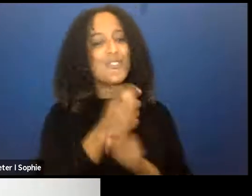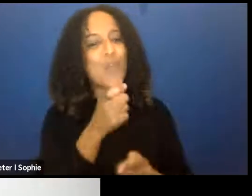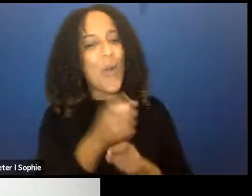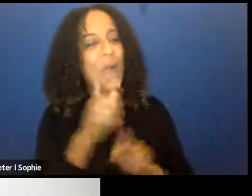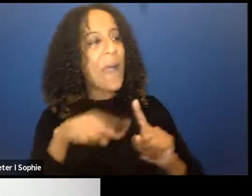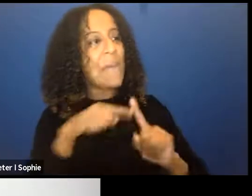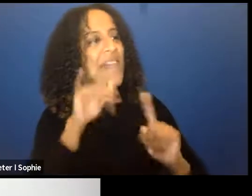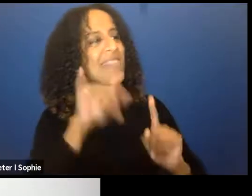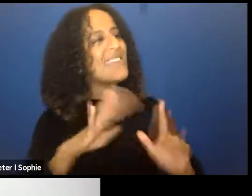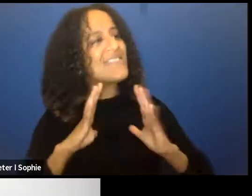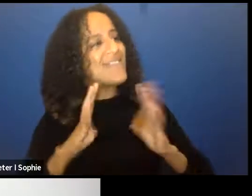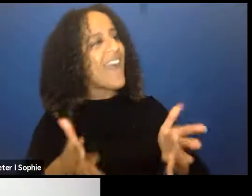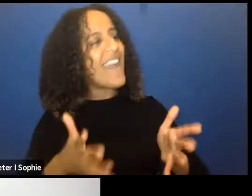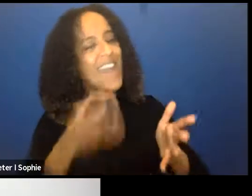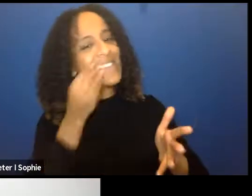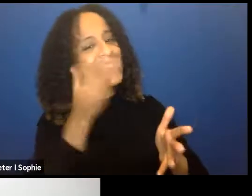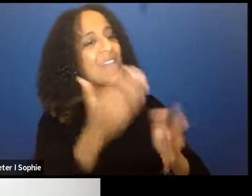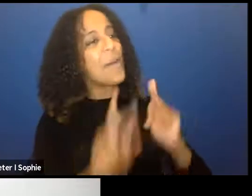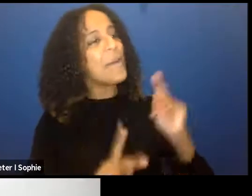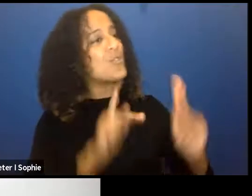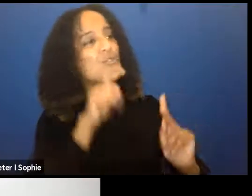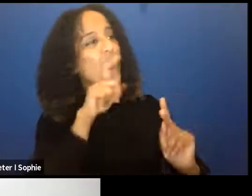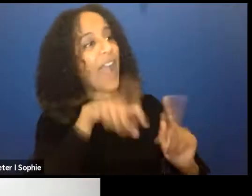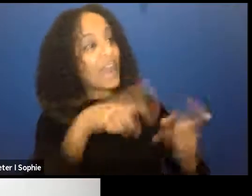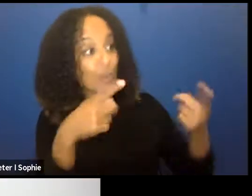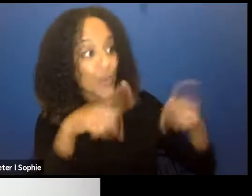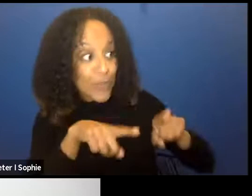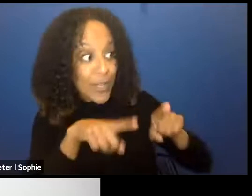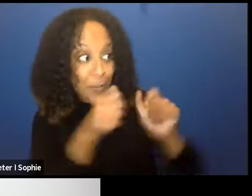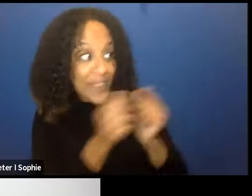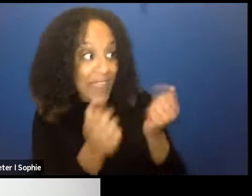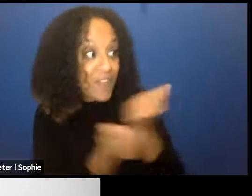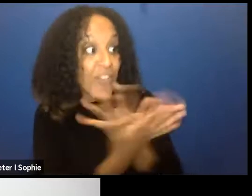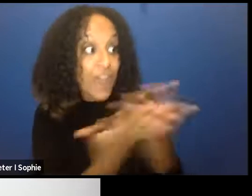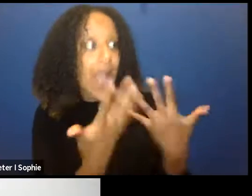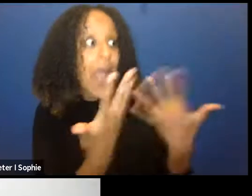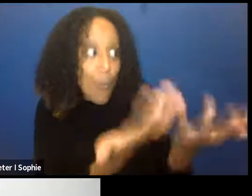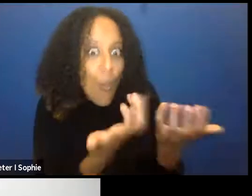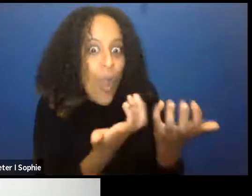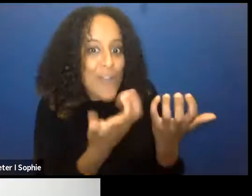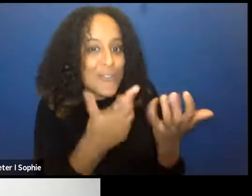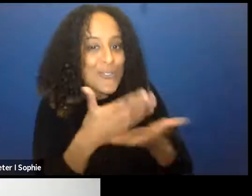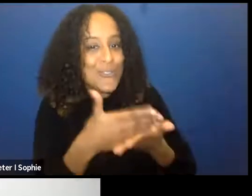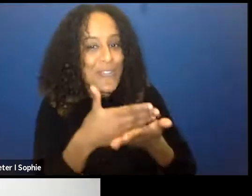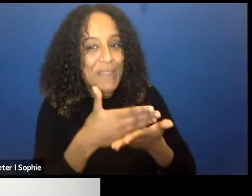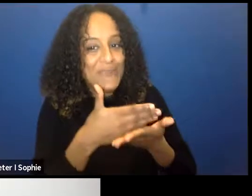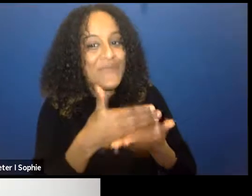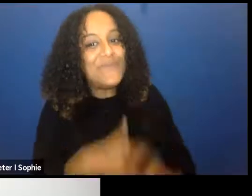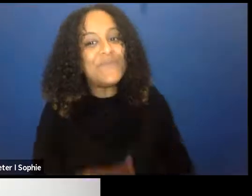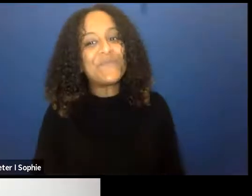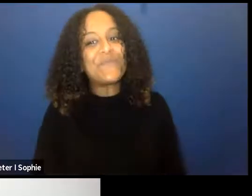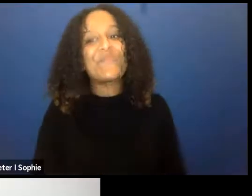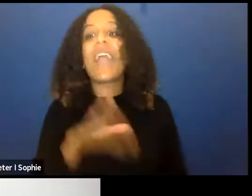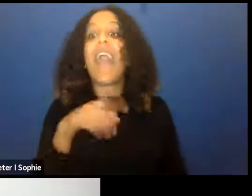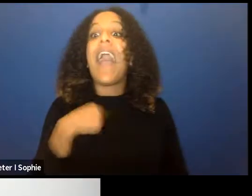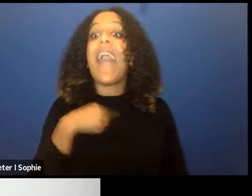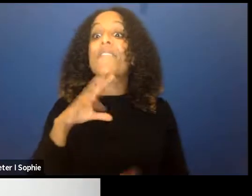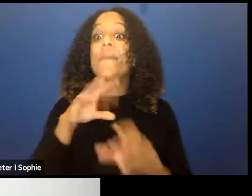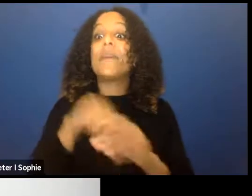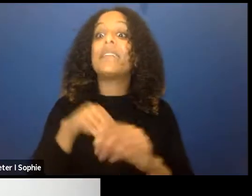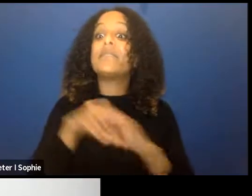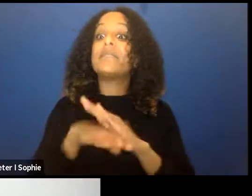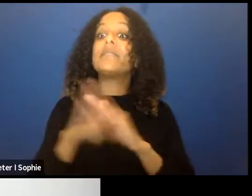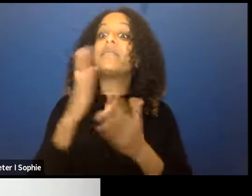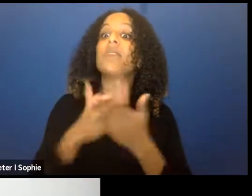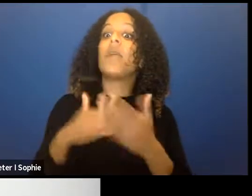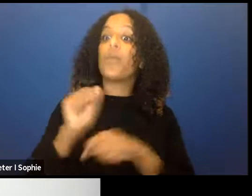it's fine. And I tell people, it's fine. You don't have to agree with everything, but I do want to share. But I've been in some